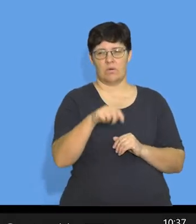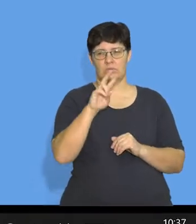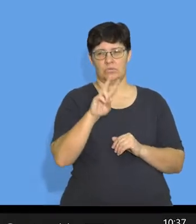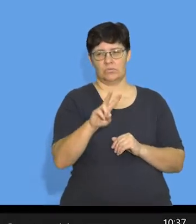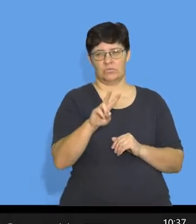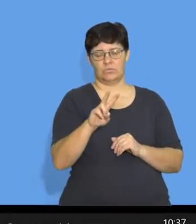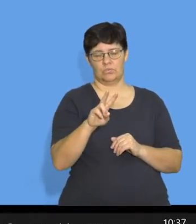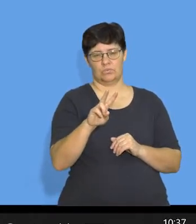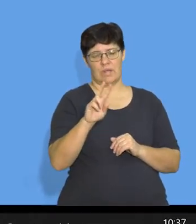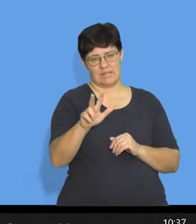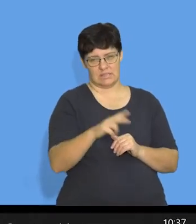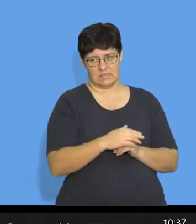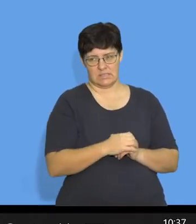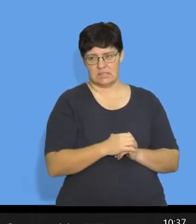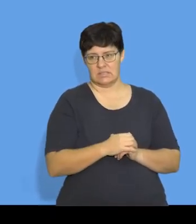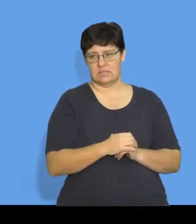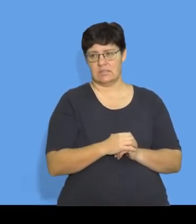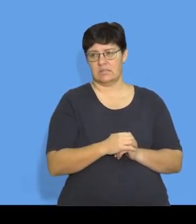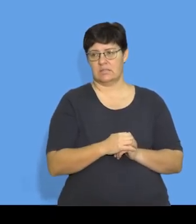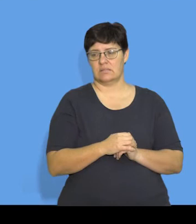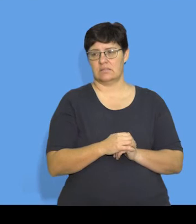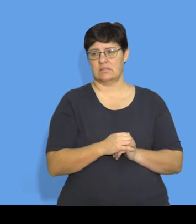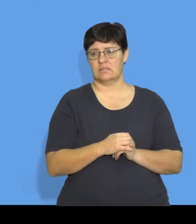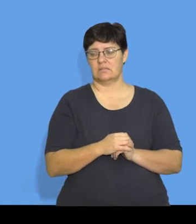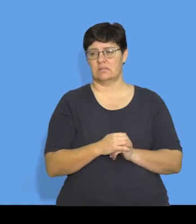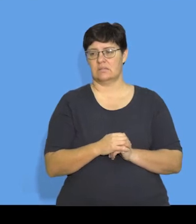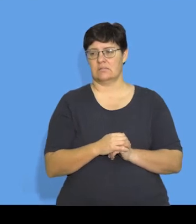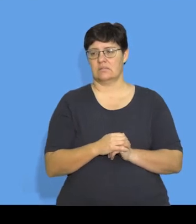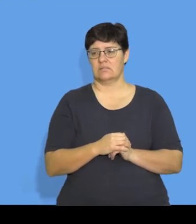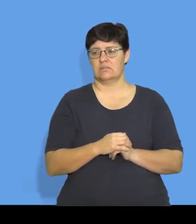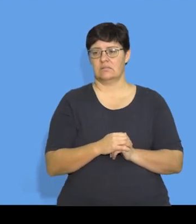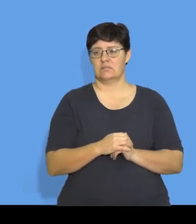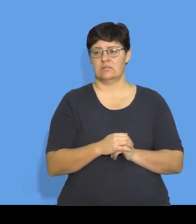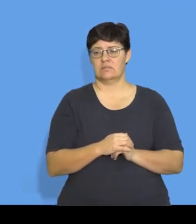1,28. I'm going to round off to 2 decimal places.